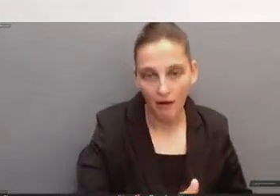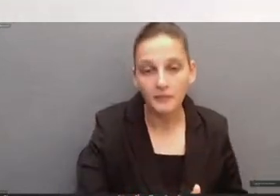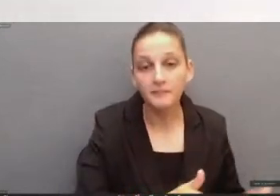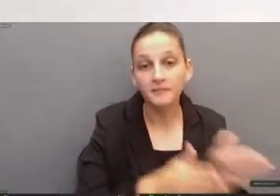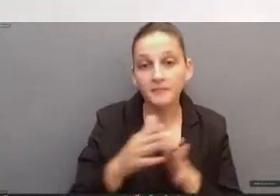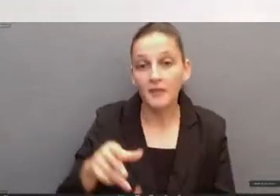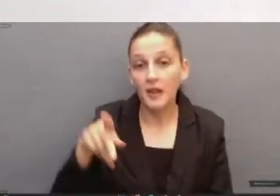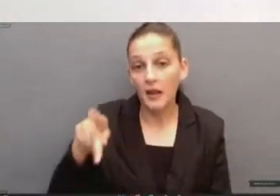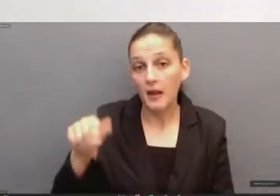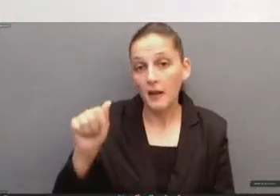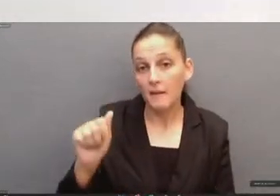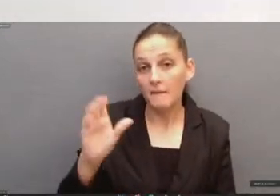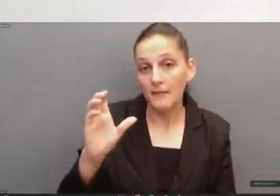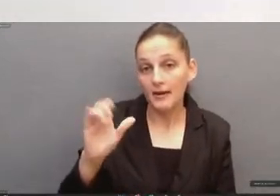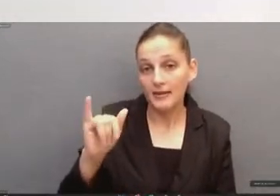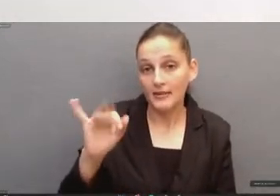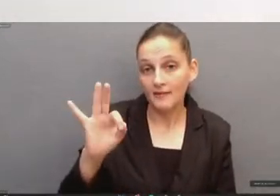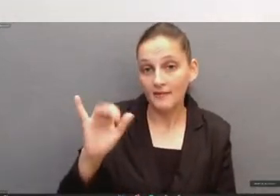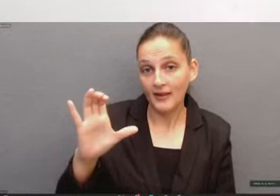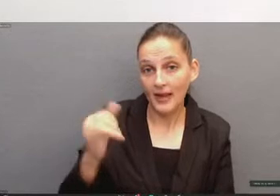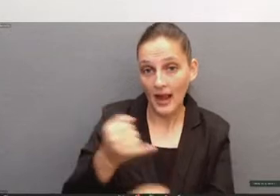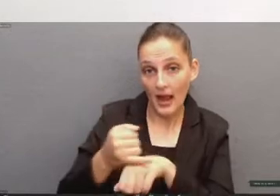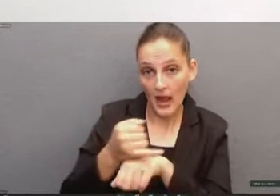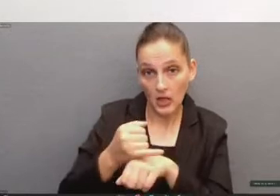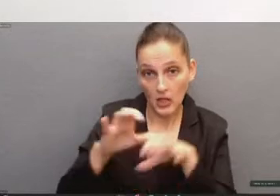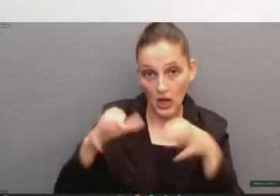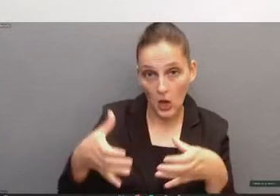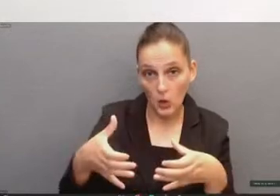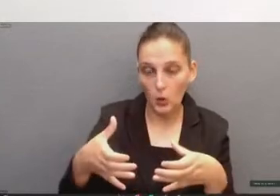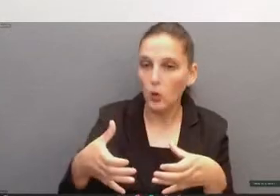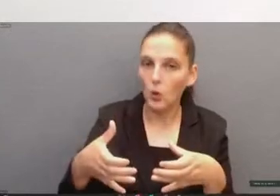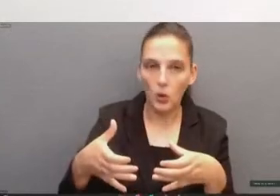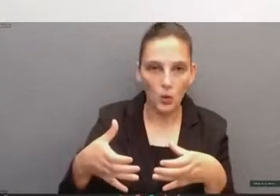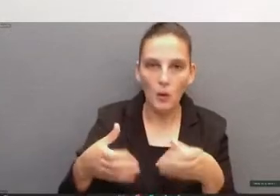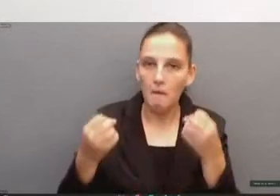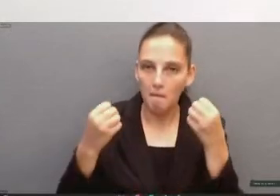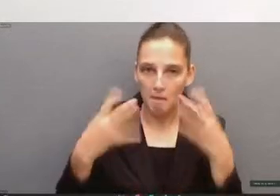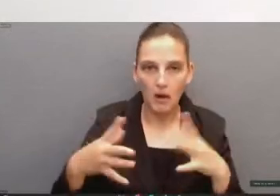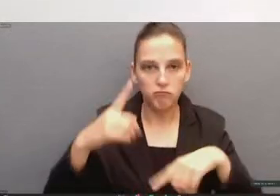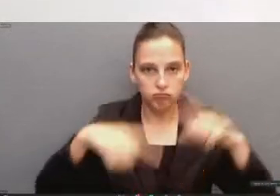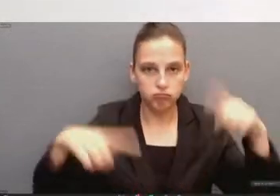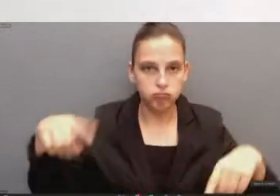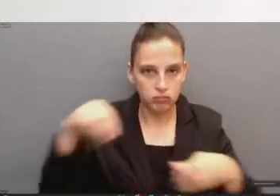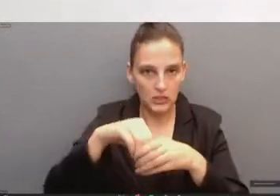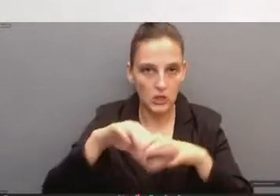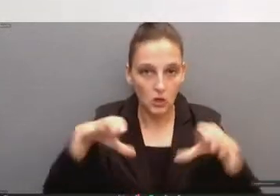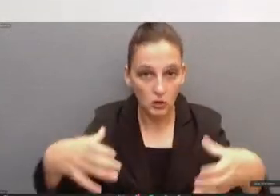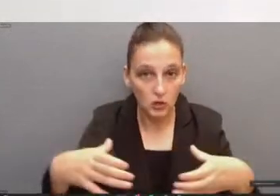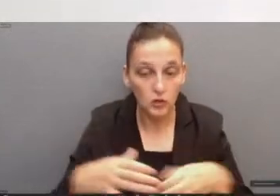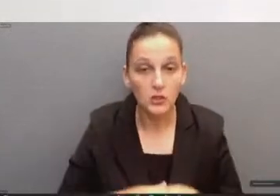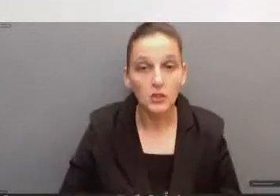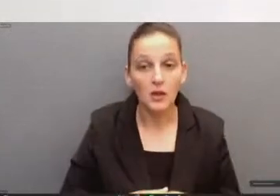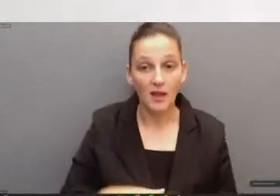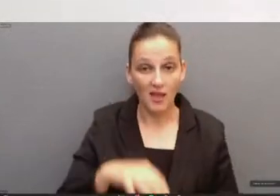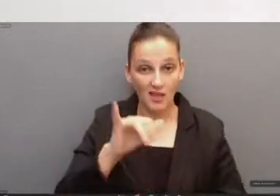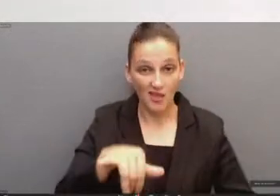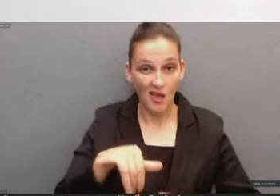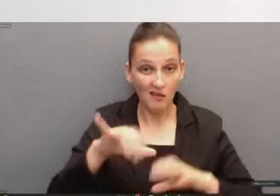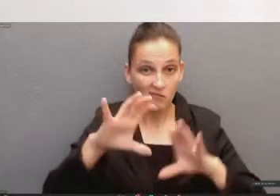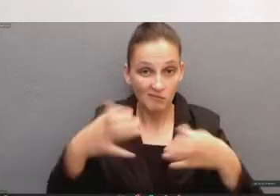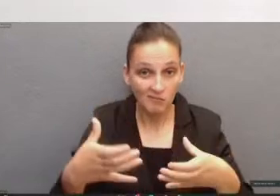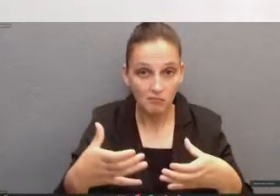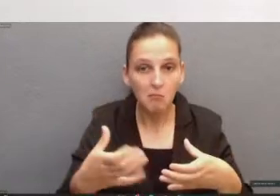Islander population category, it's actually quite broad. You do include the jurisdictions that the